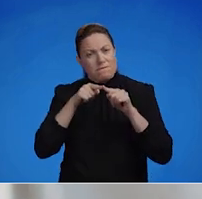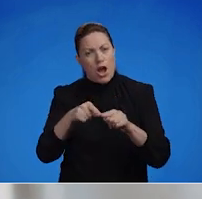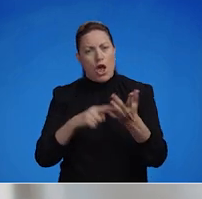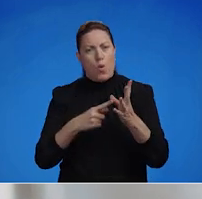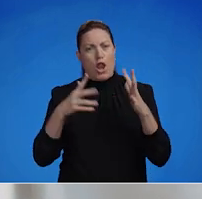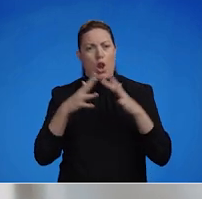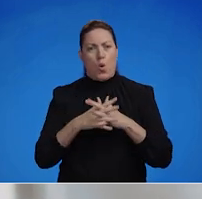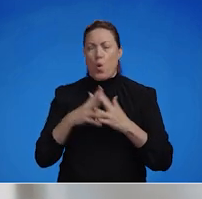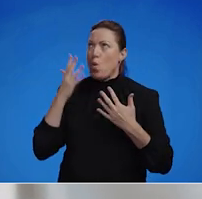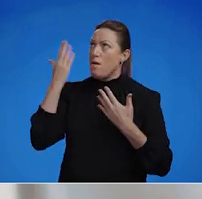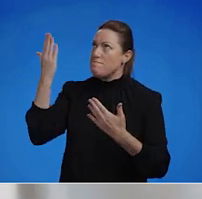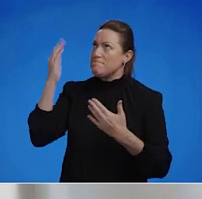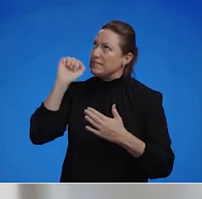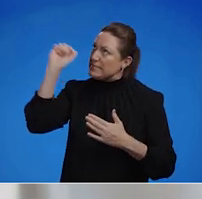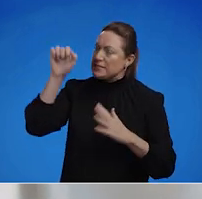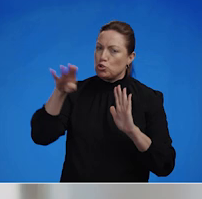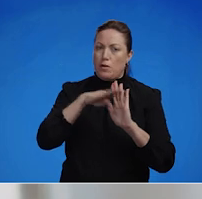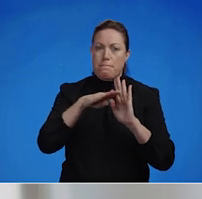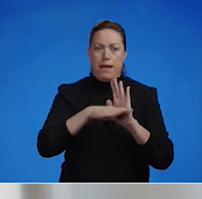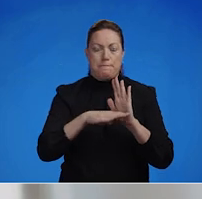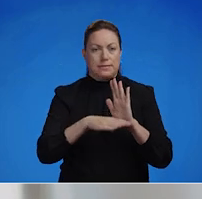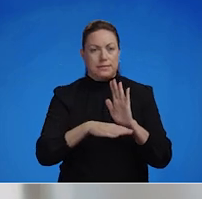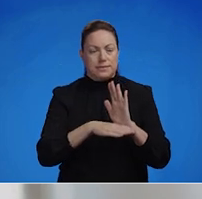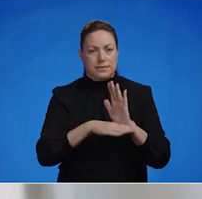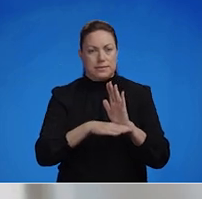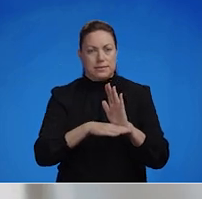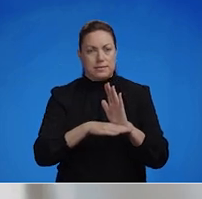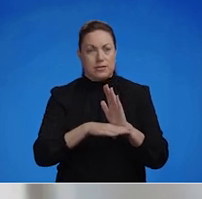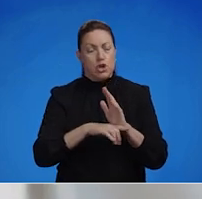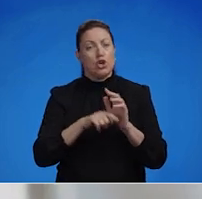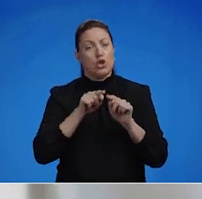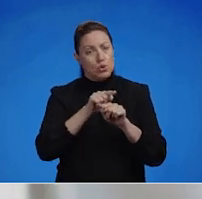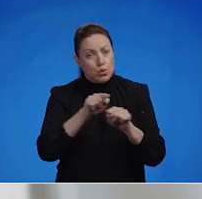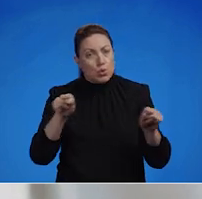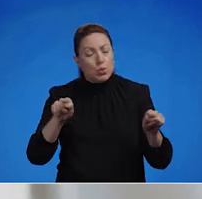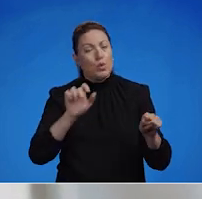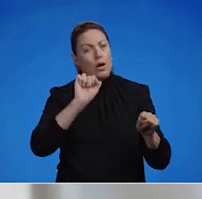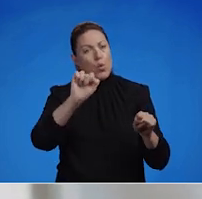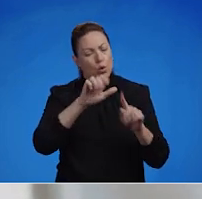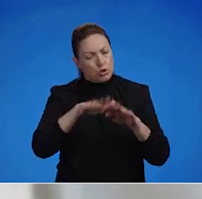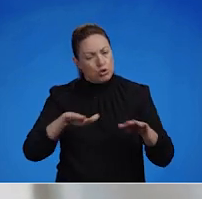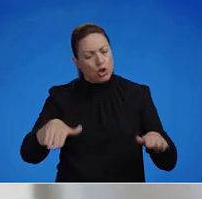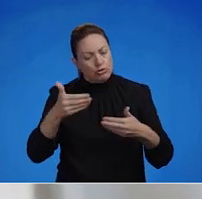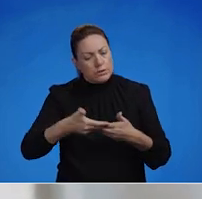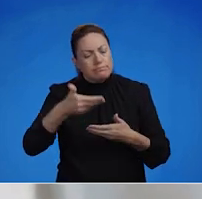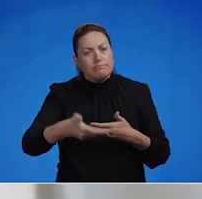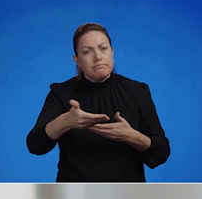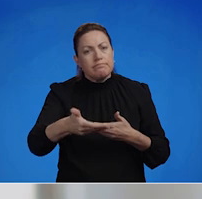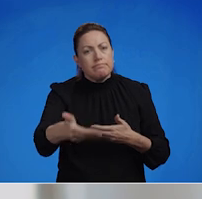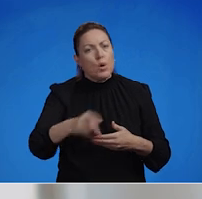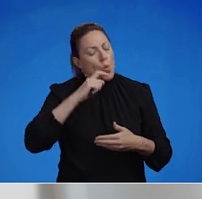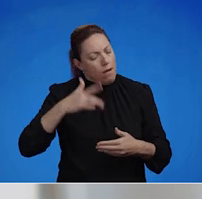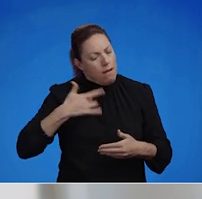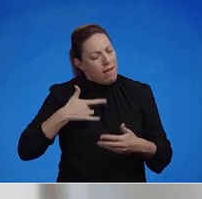and commandments as I give them to you today, so that you and your children may prosper and